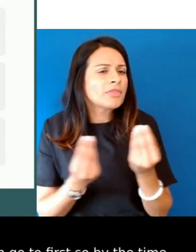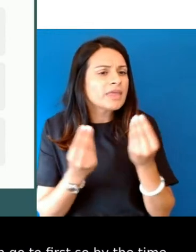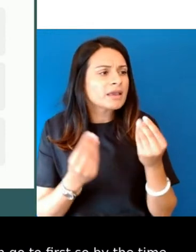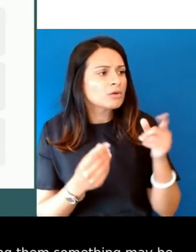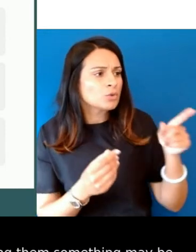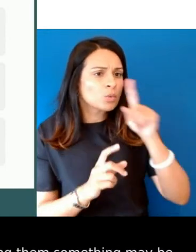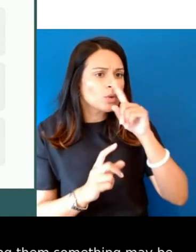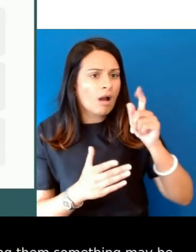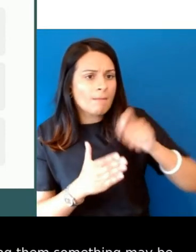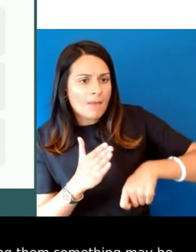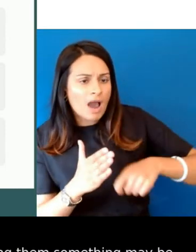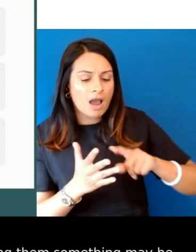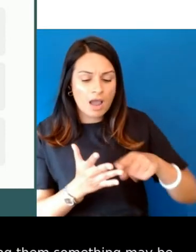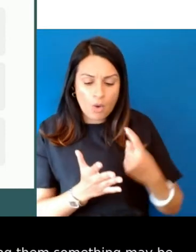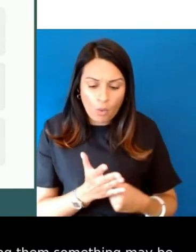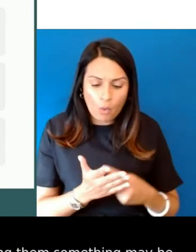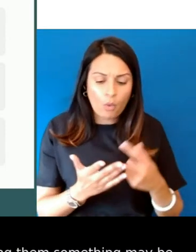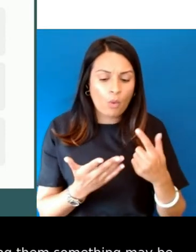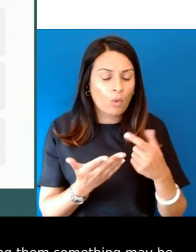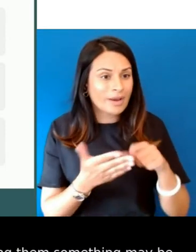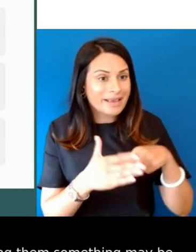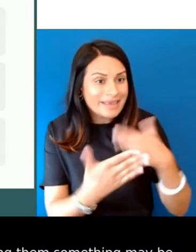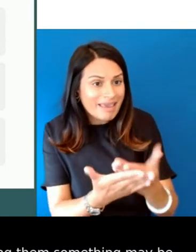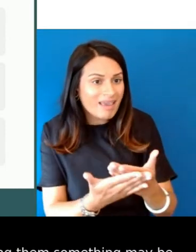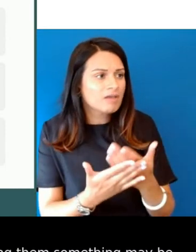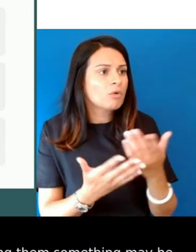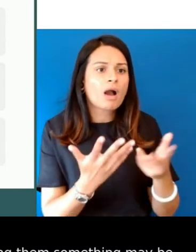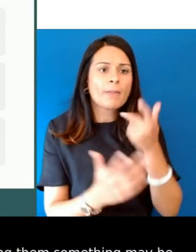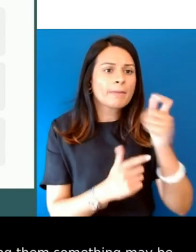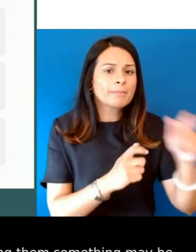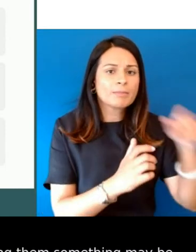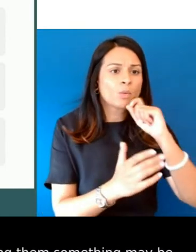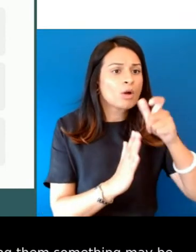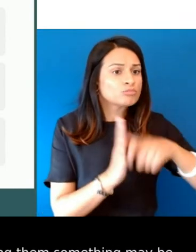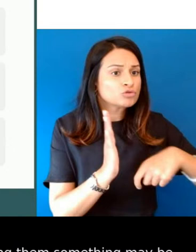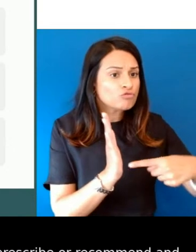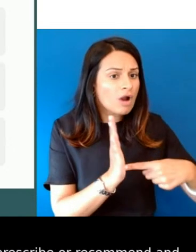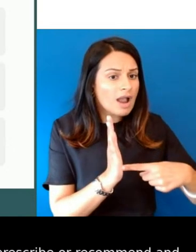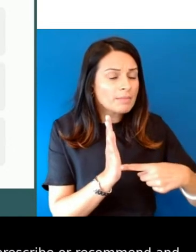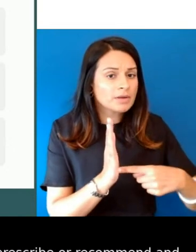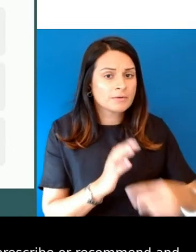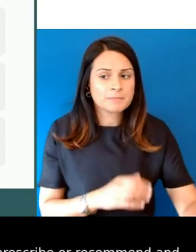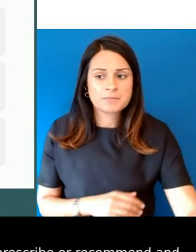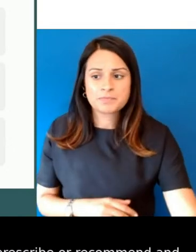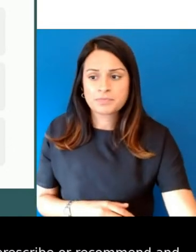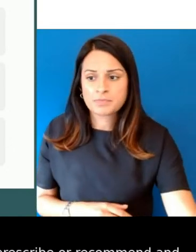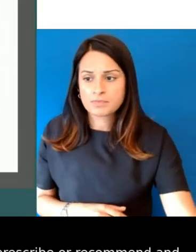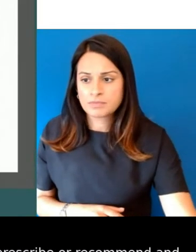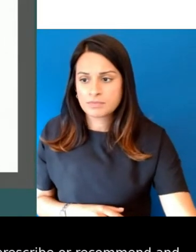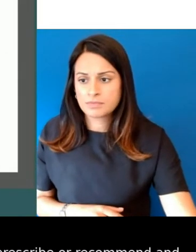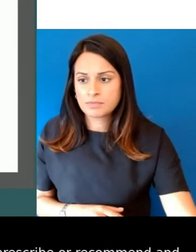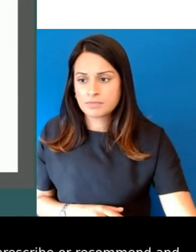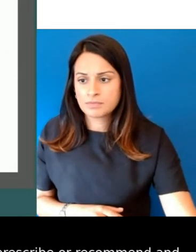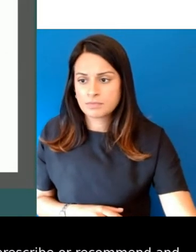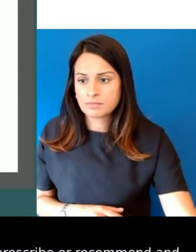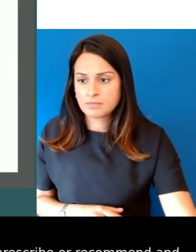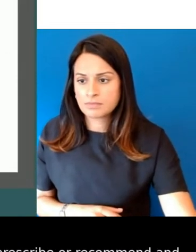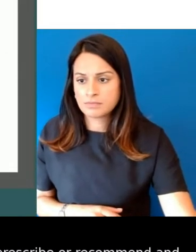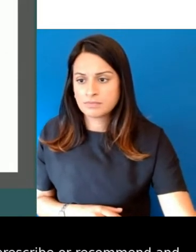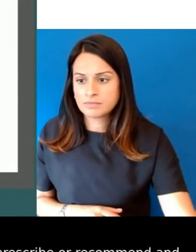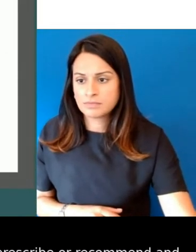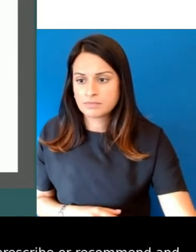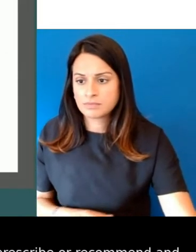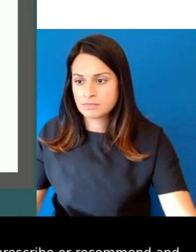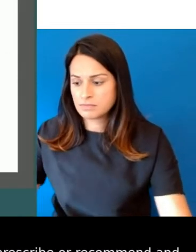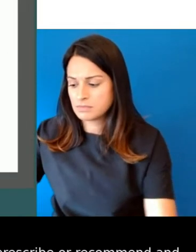to to prescribe or recommend and then of course to to consult for immunotherapy but really pharmacists and gps